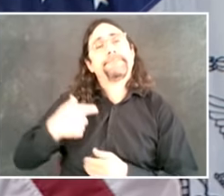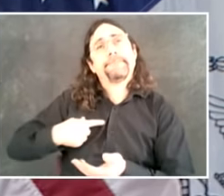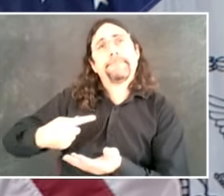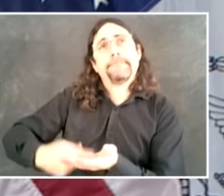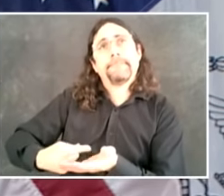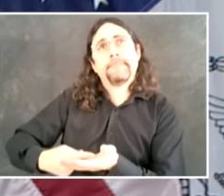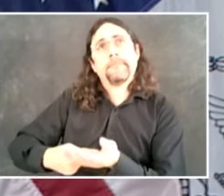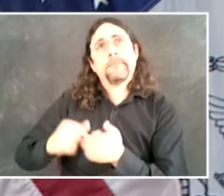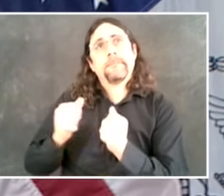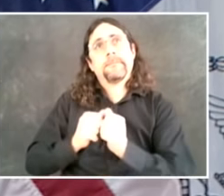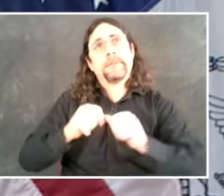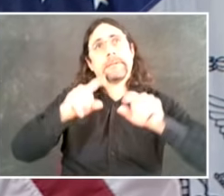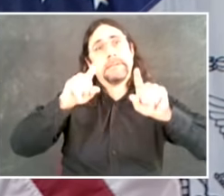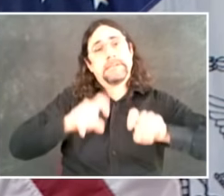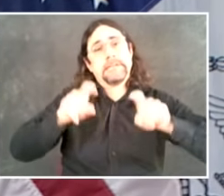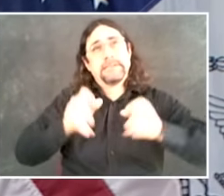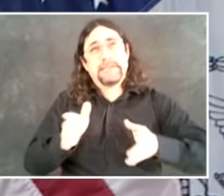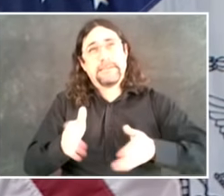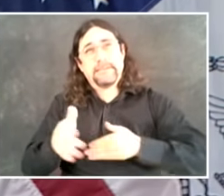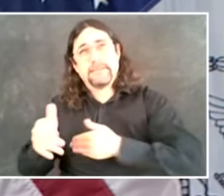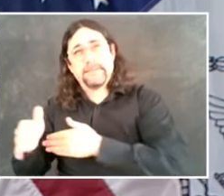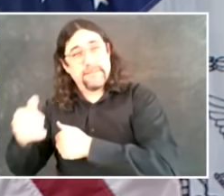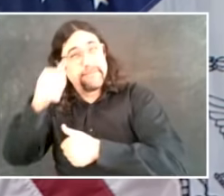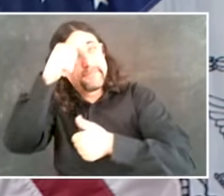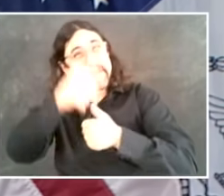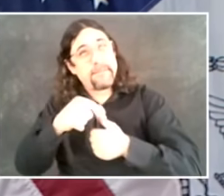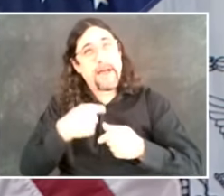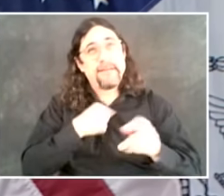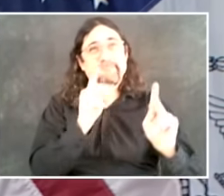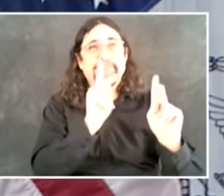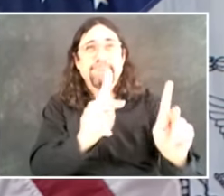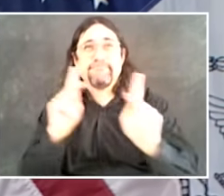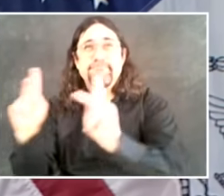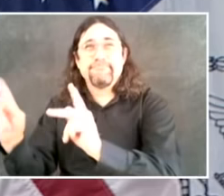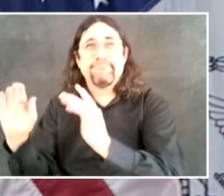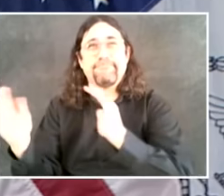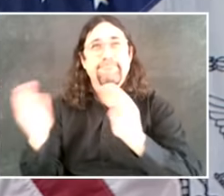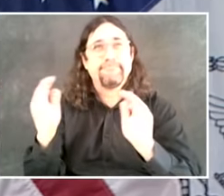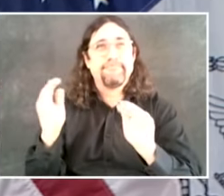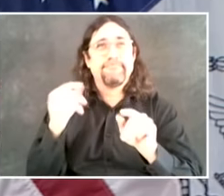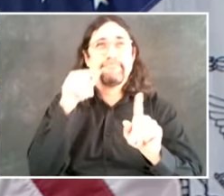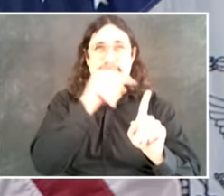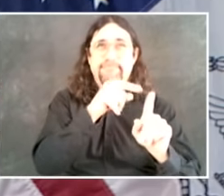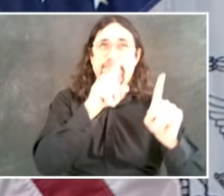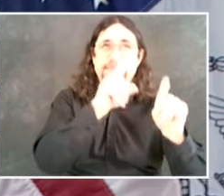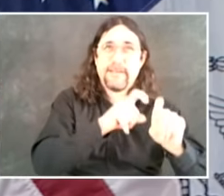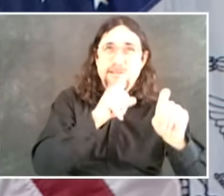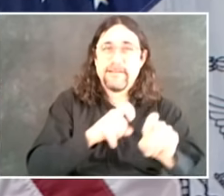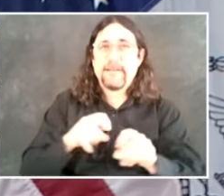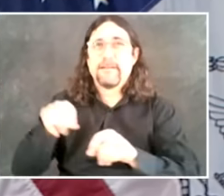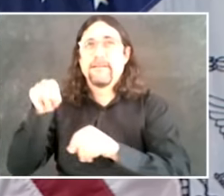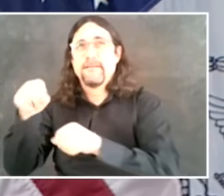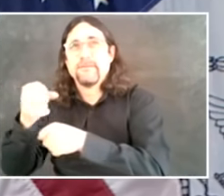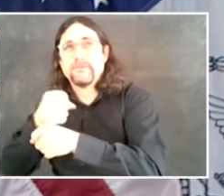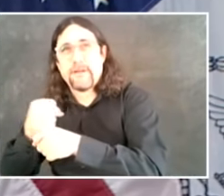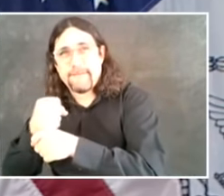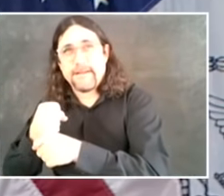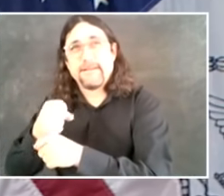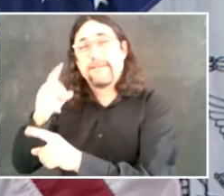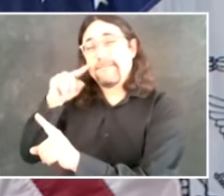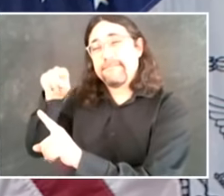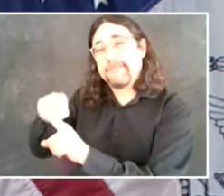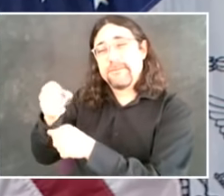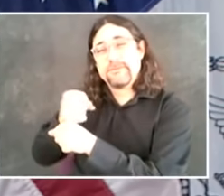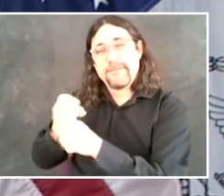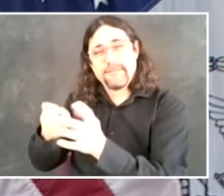cup, you need water, you need coffee, beans, you need sugar, you need cream. You need all the things that allow you to